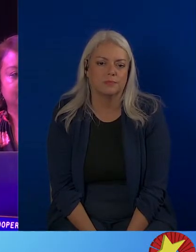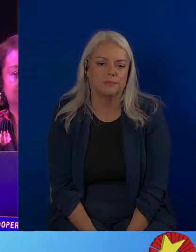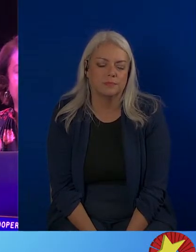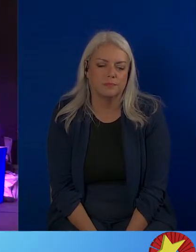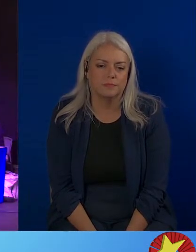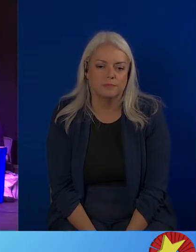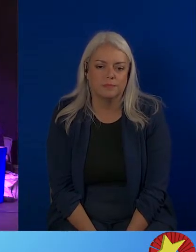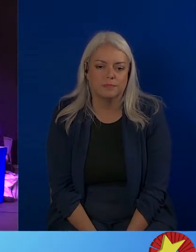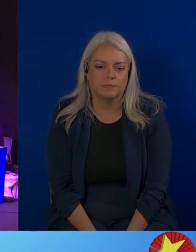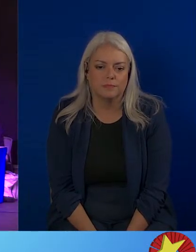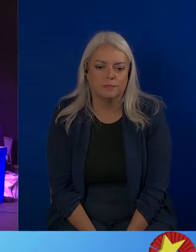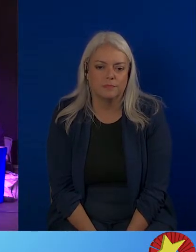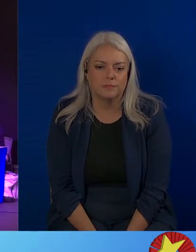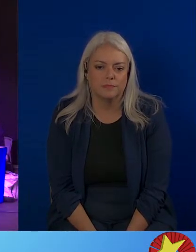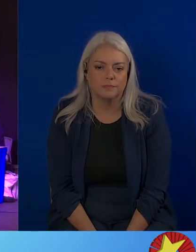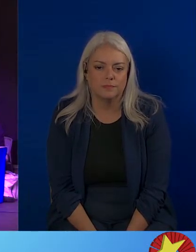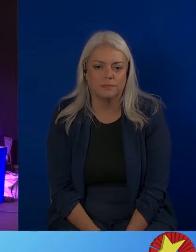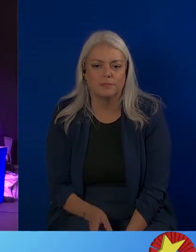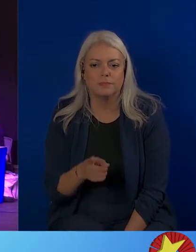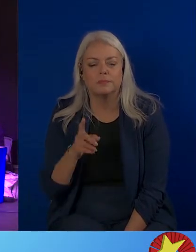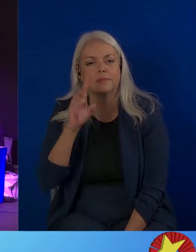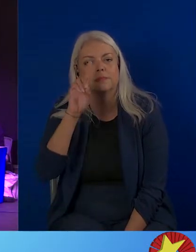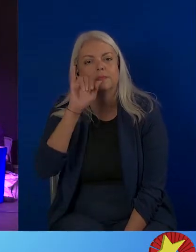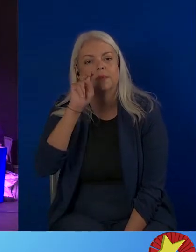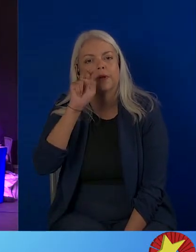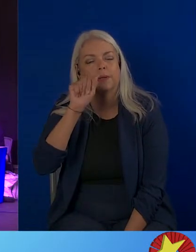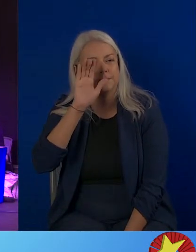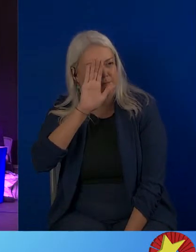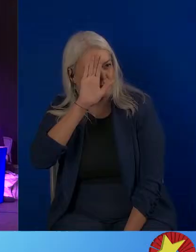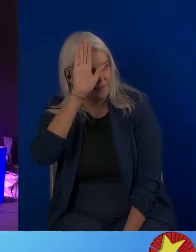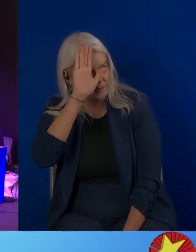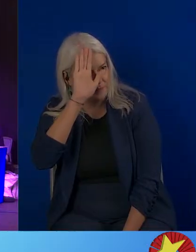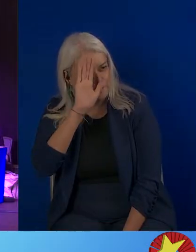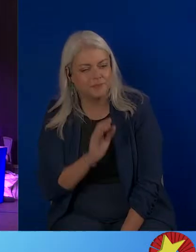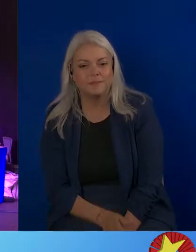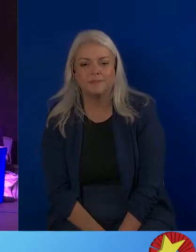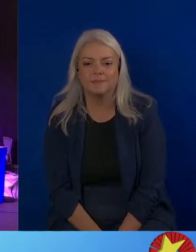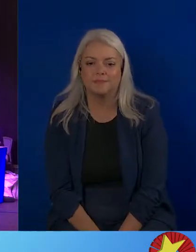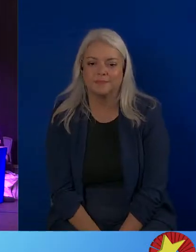Thank you. This is Diana speaking.